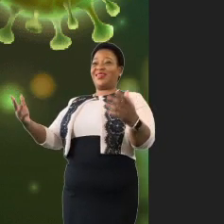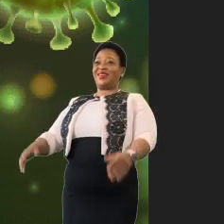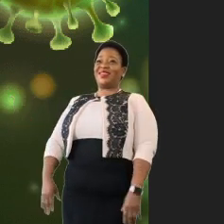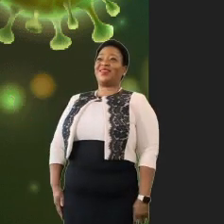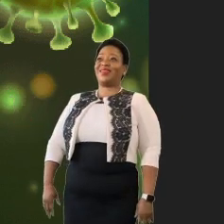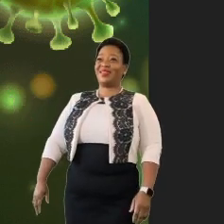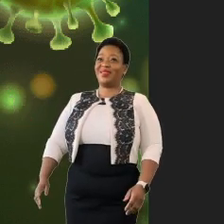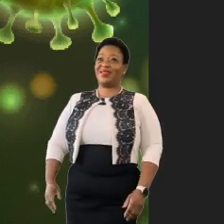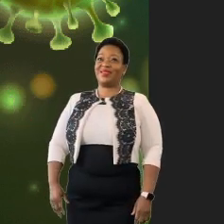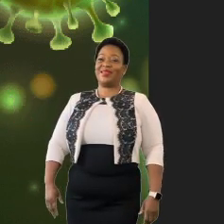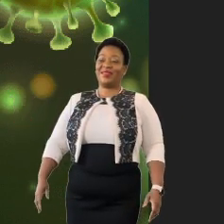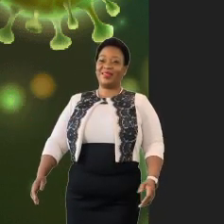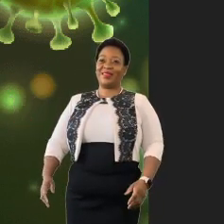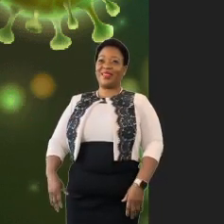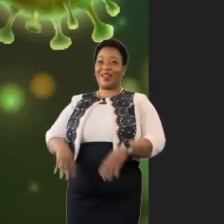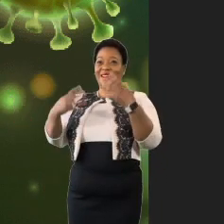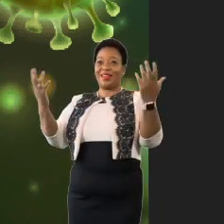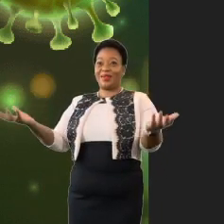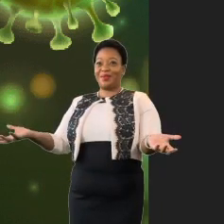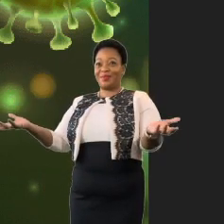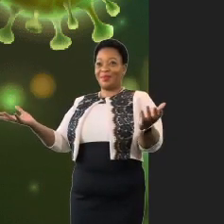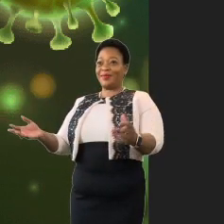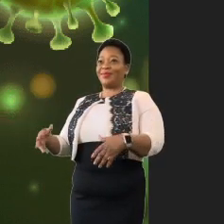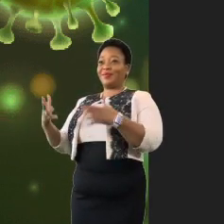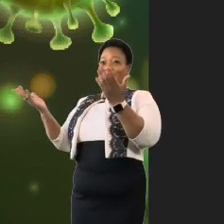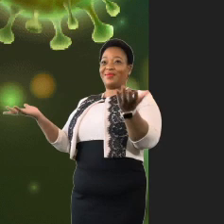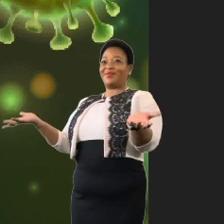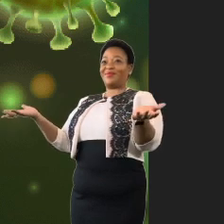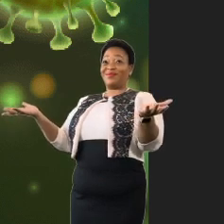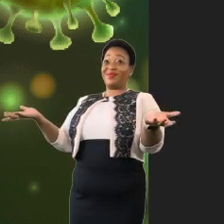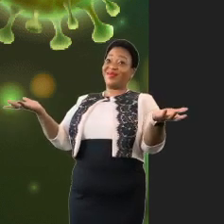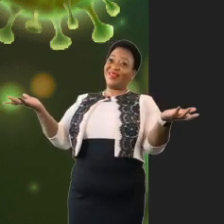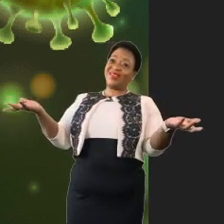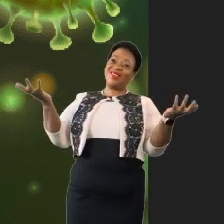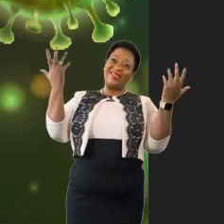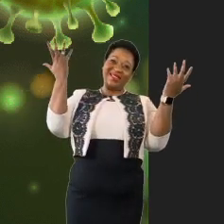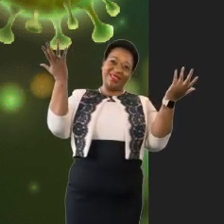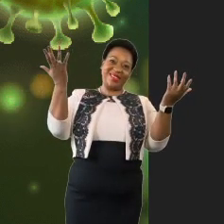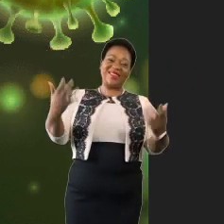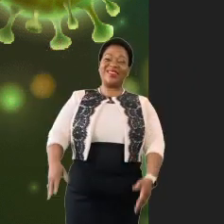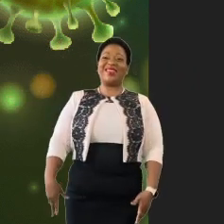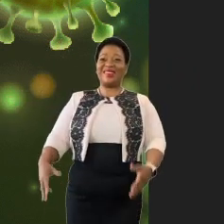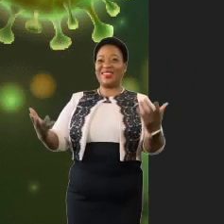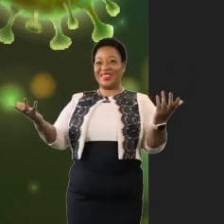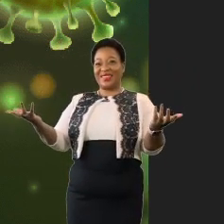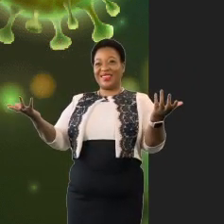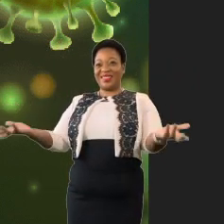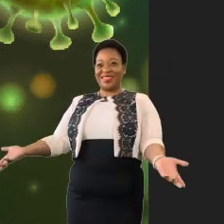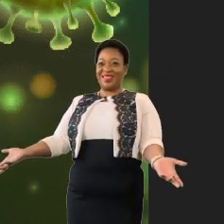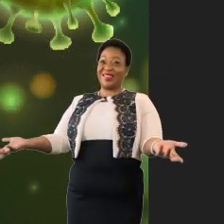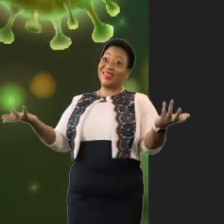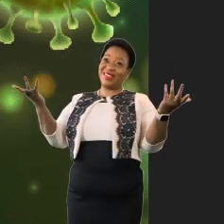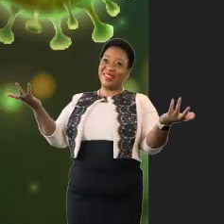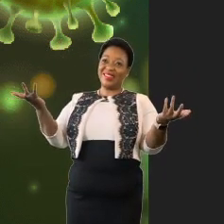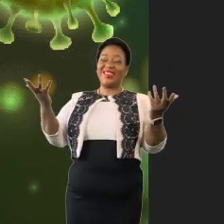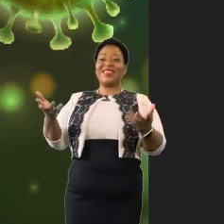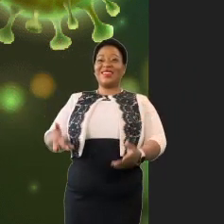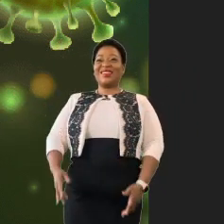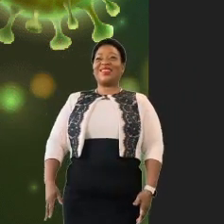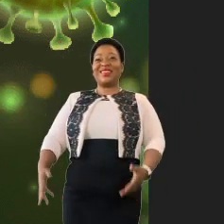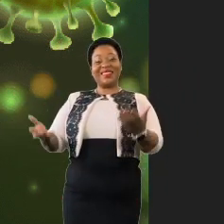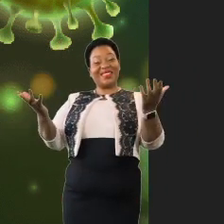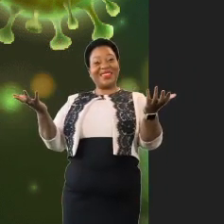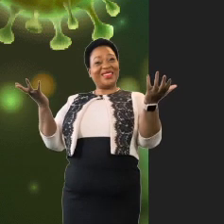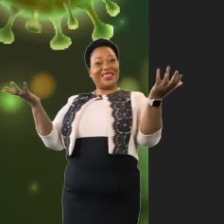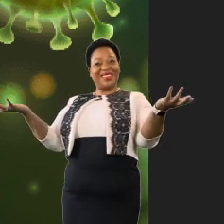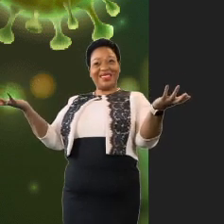those that complementary infrastructure may have already been pre-identified. But yeah, I think it's going to be an interesting task,